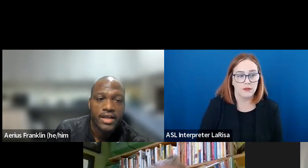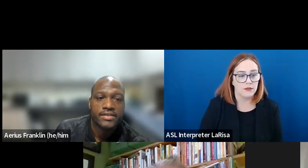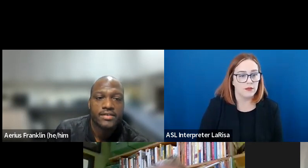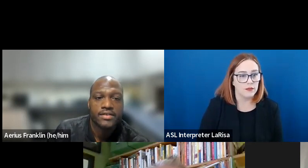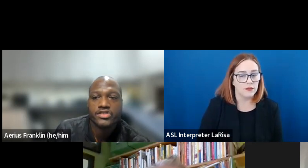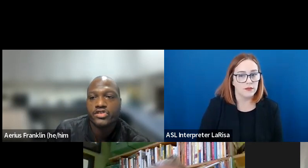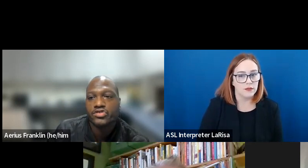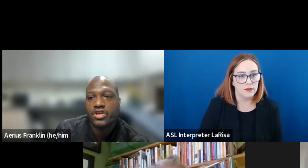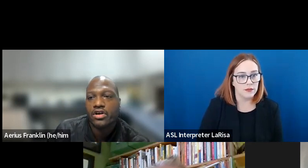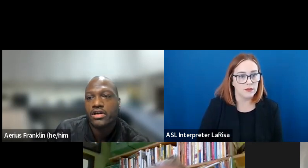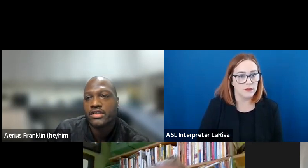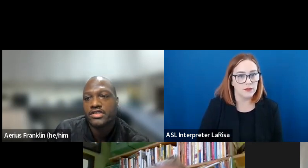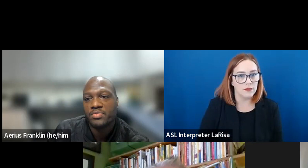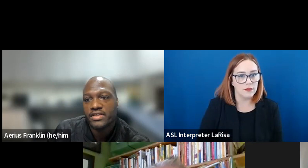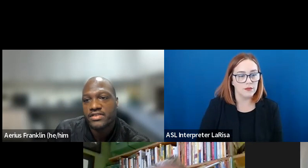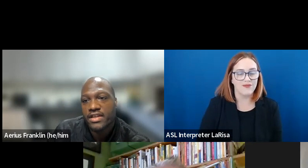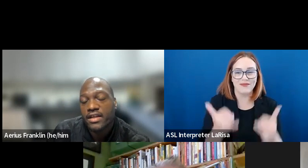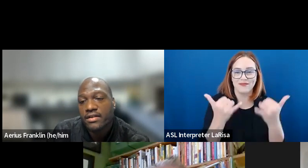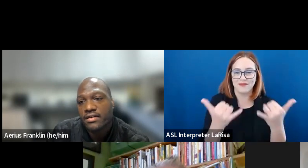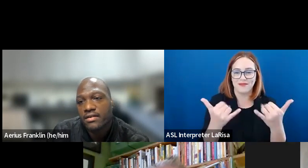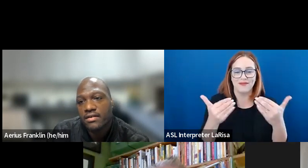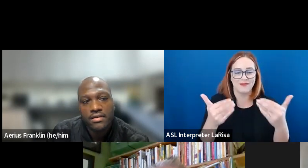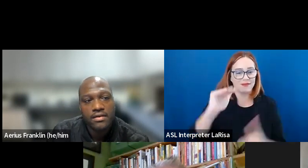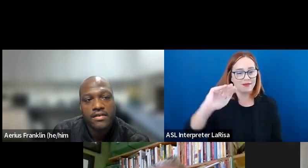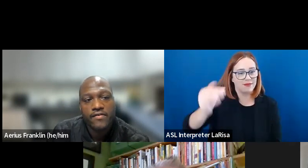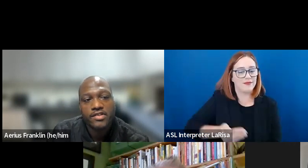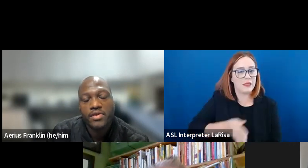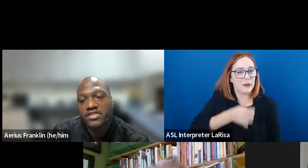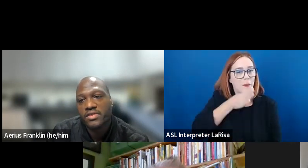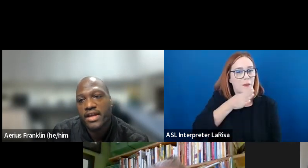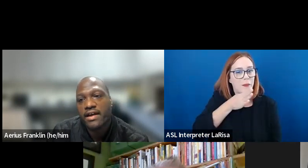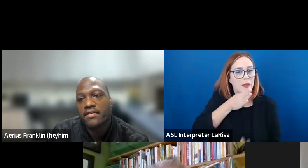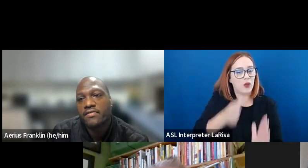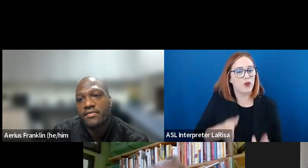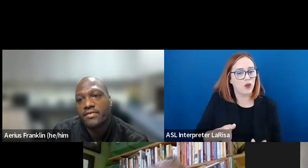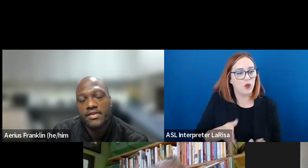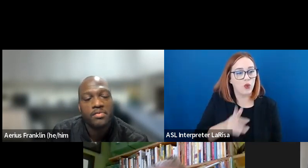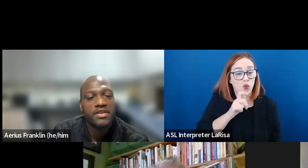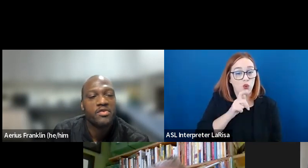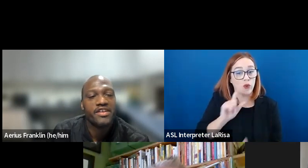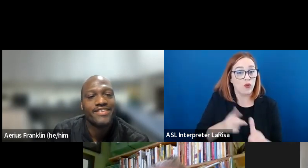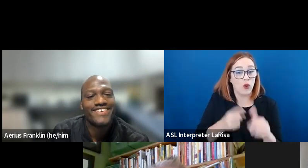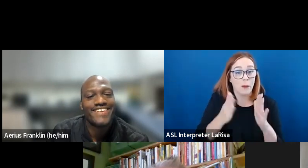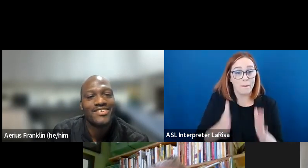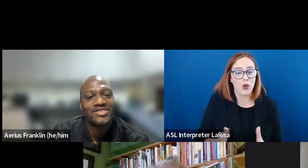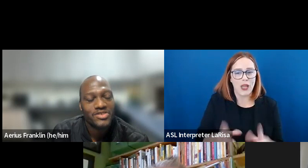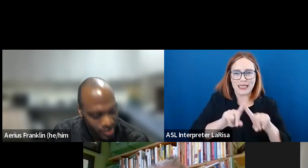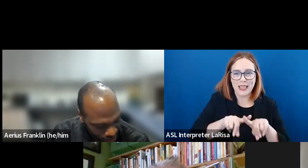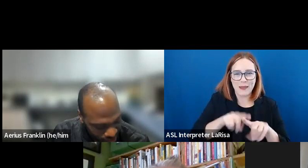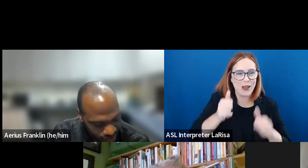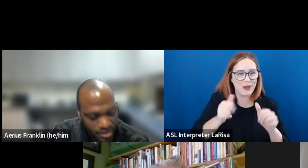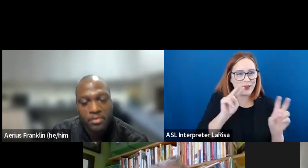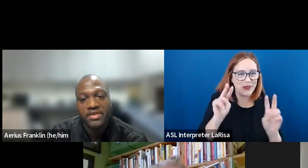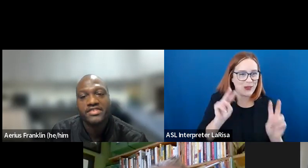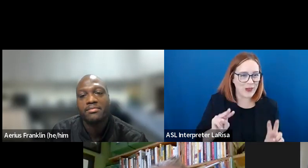I would like to introduce our speakers today. The first person we have, depending where you're looking at on the